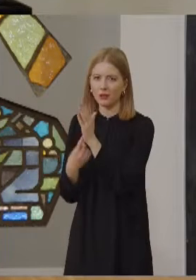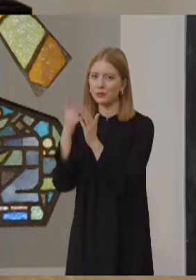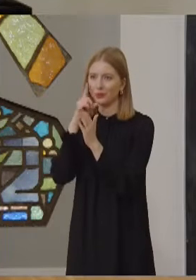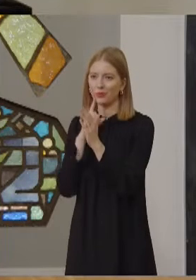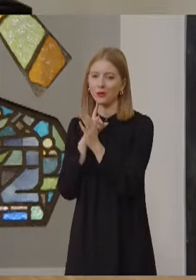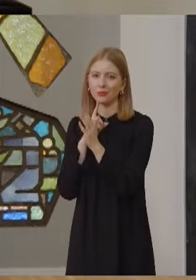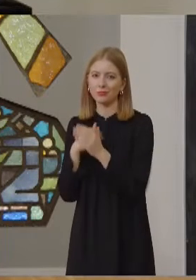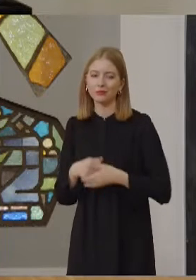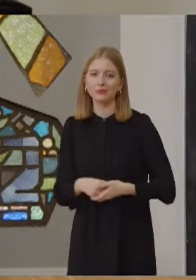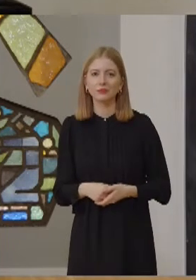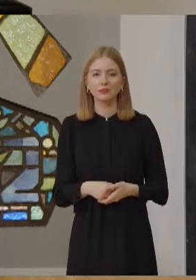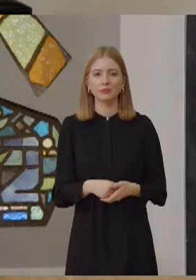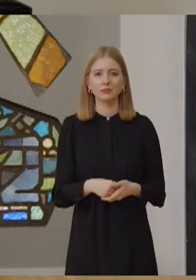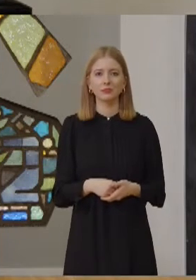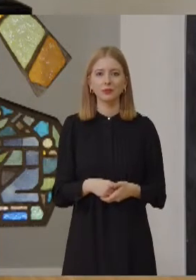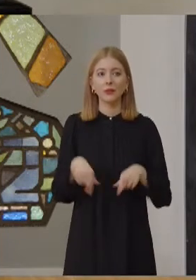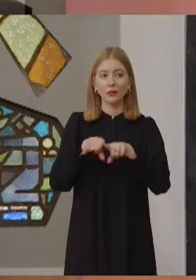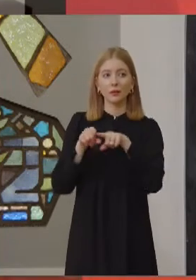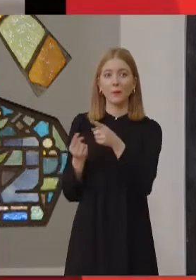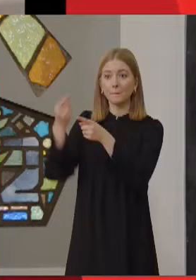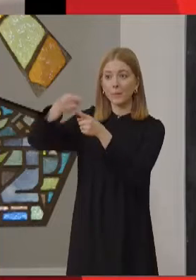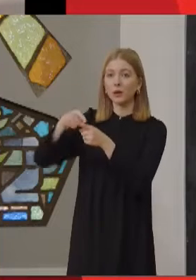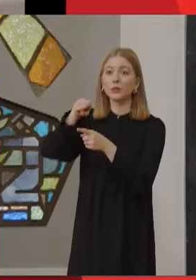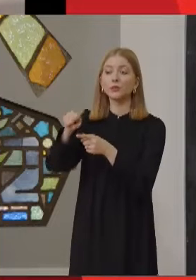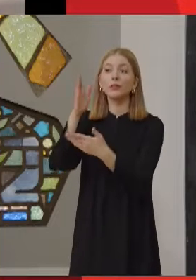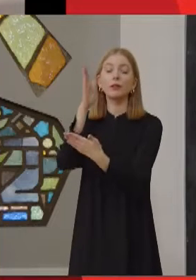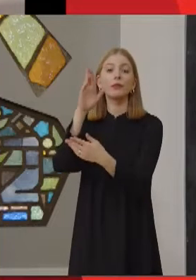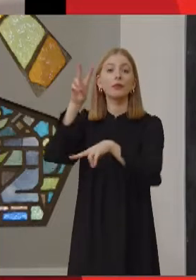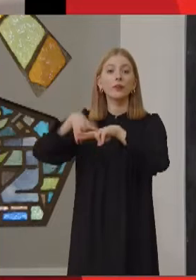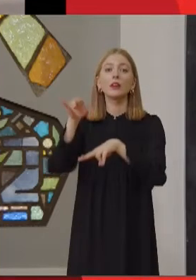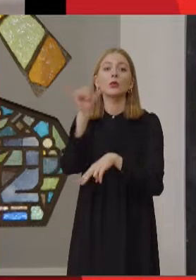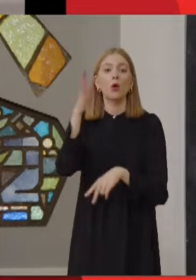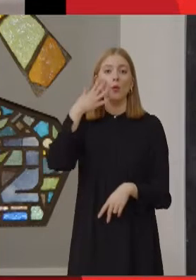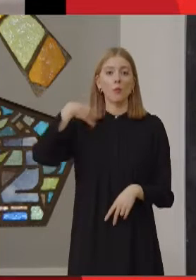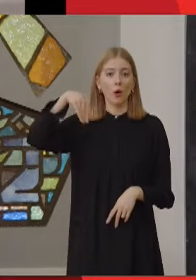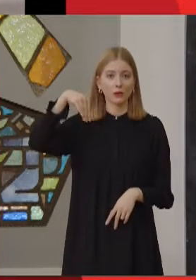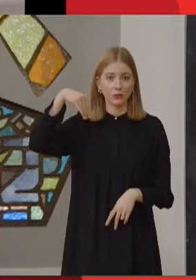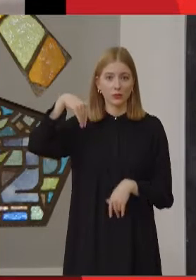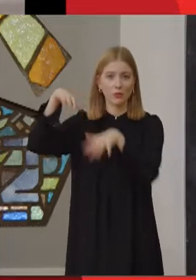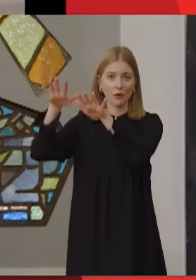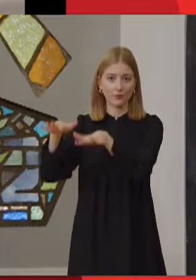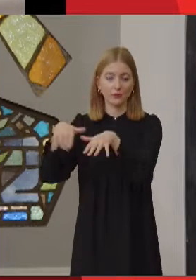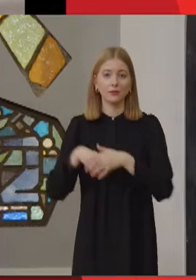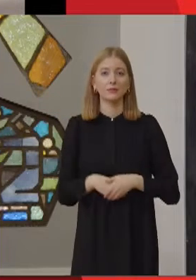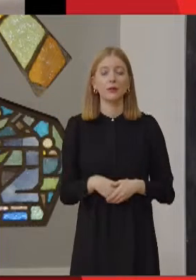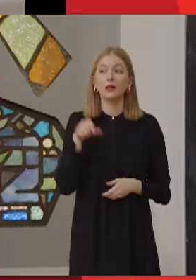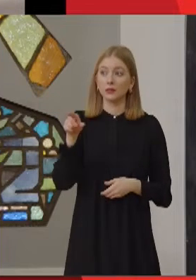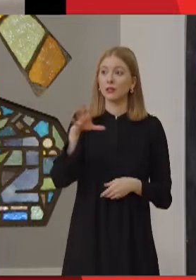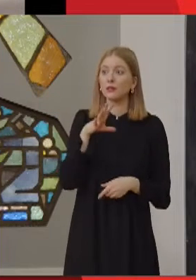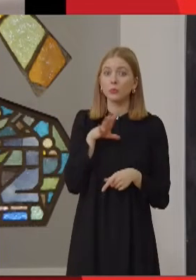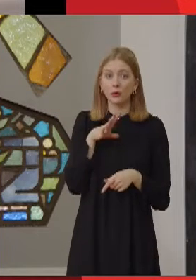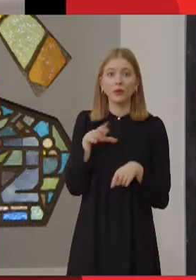have the same question to Professor Žalimas. Now, you are in Moldova now.